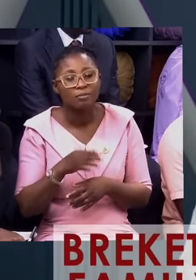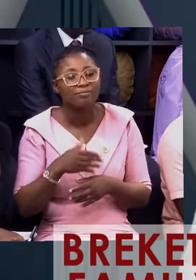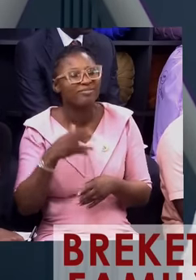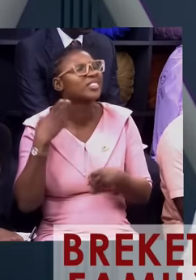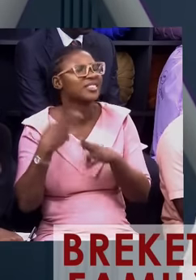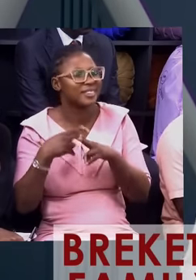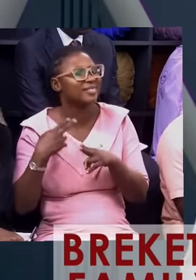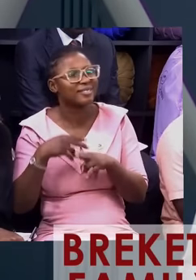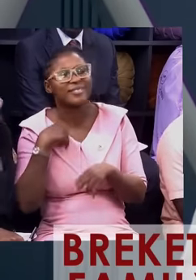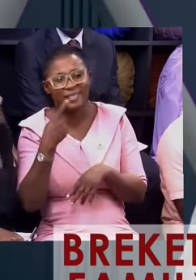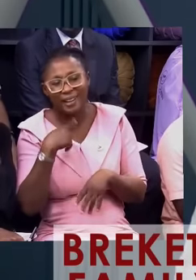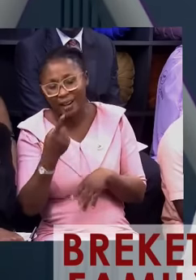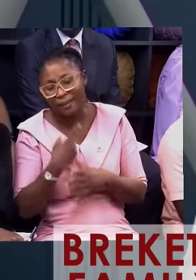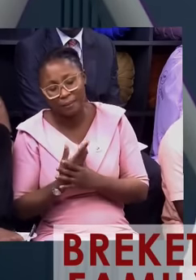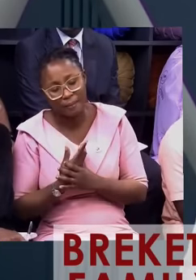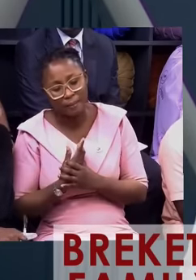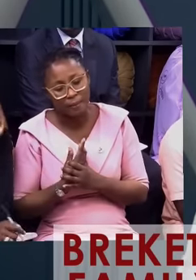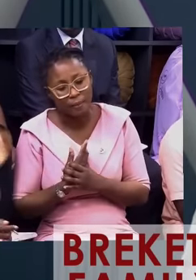hello good